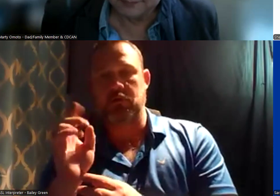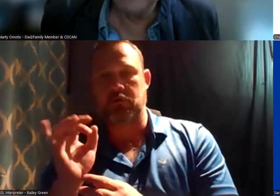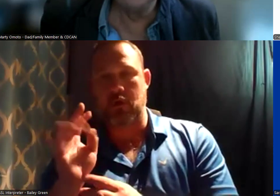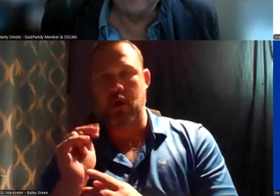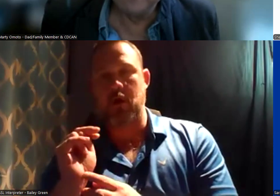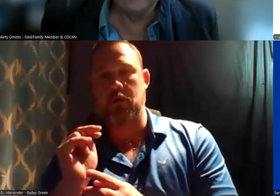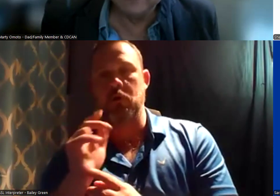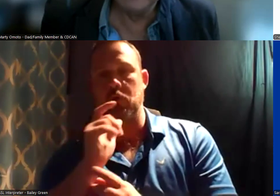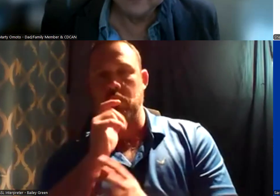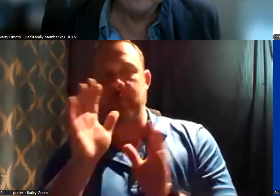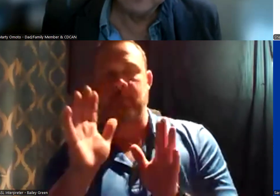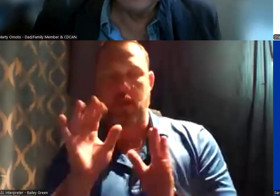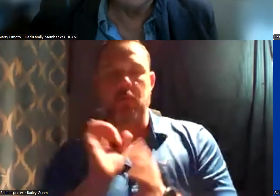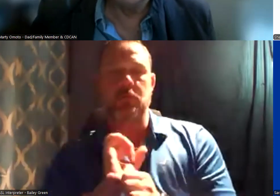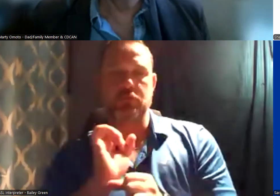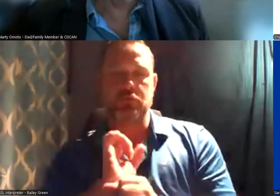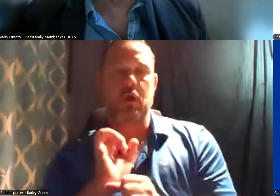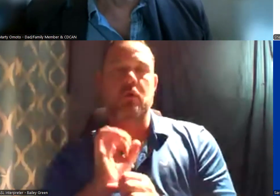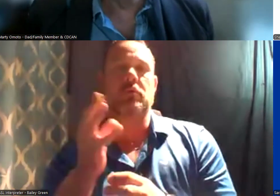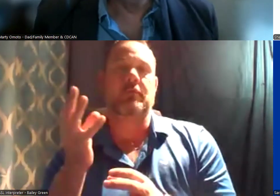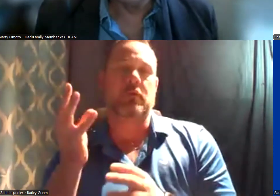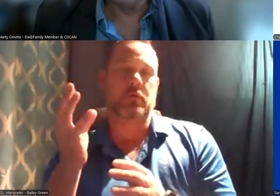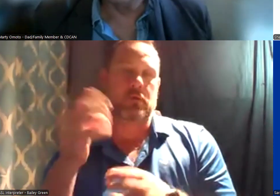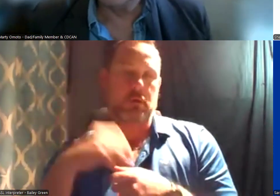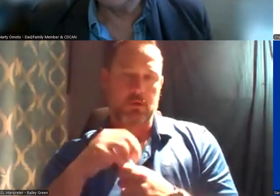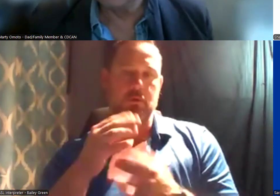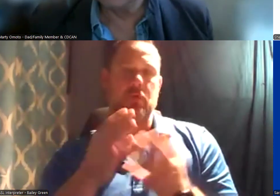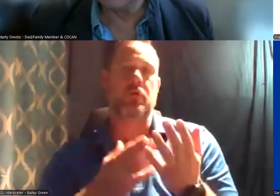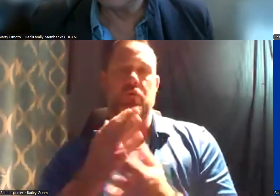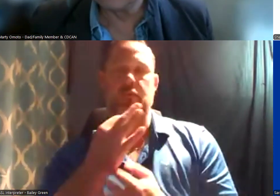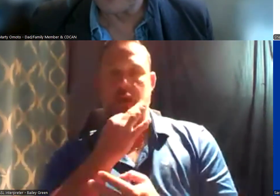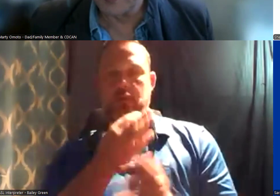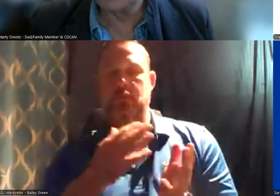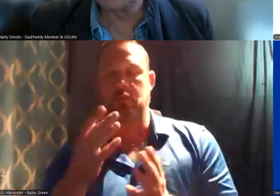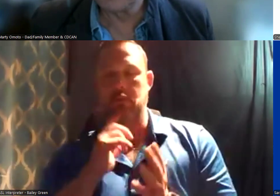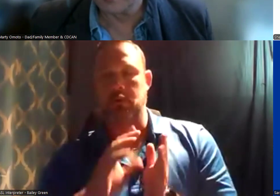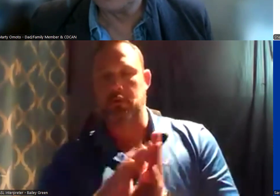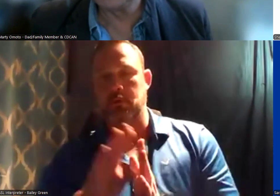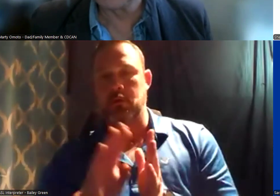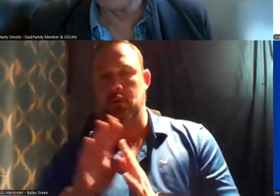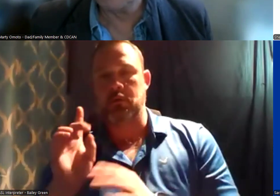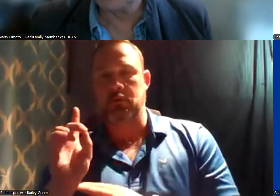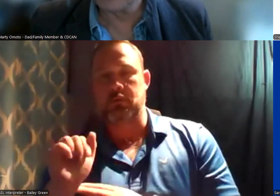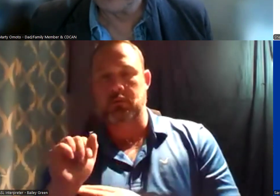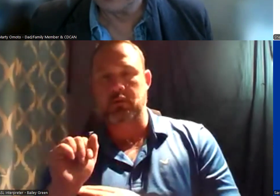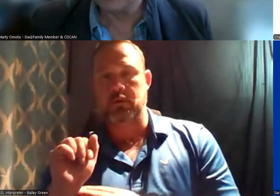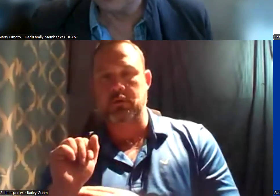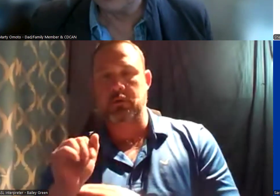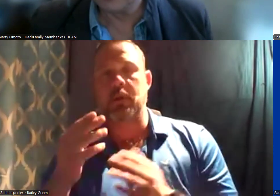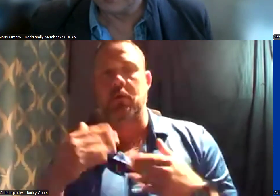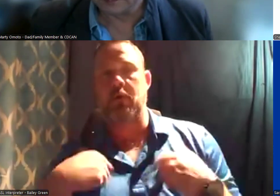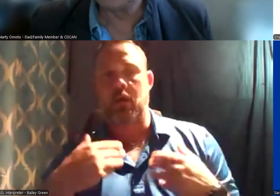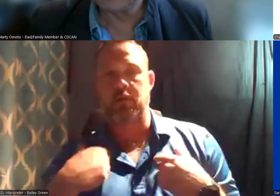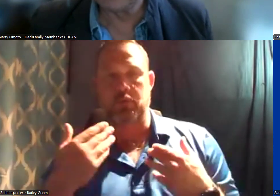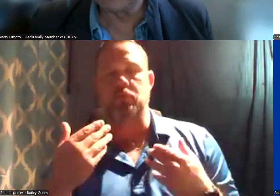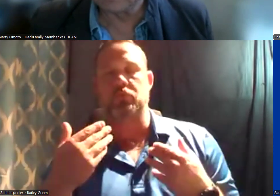fabulous job of engaging people through the master plan for developmental disabilities. And I'm happy to forward